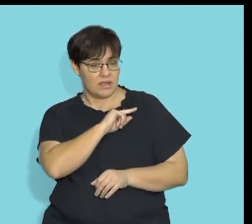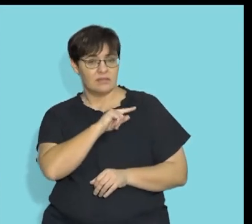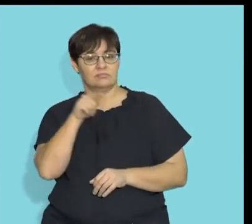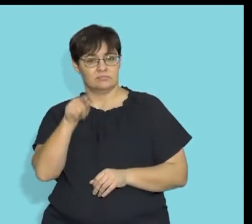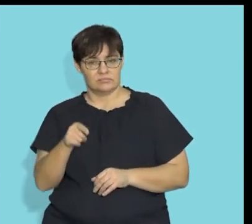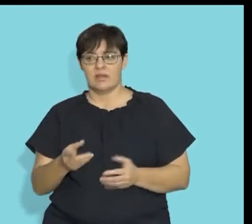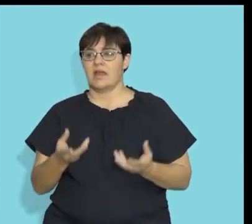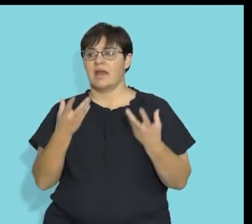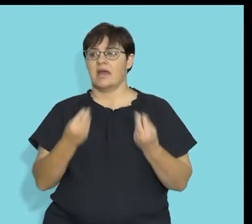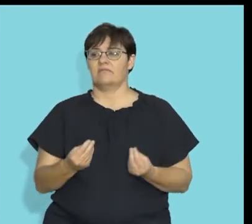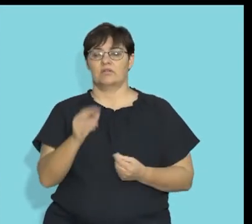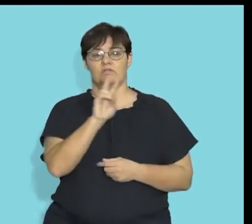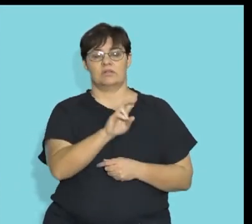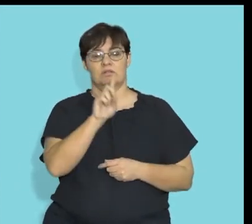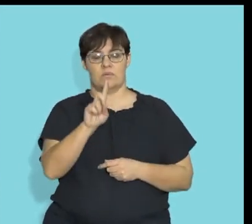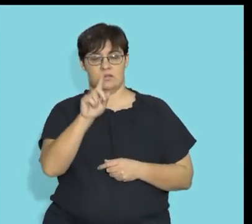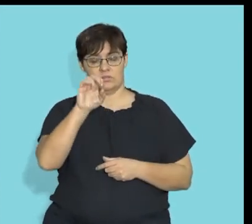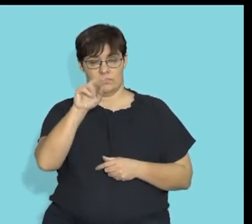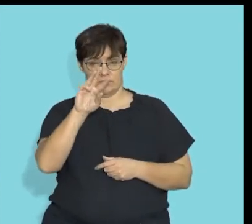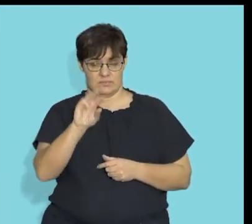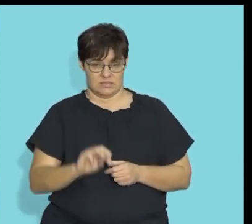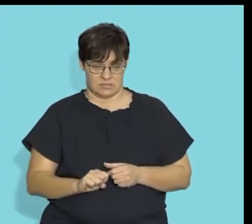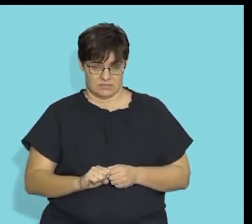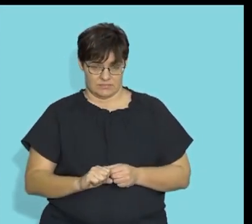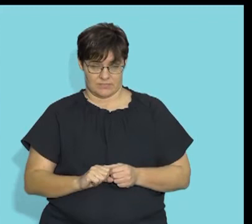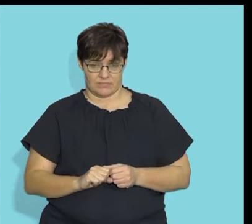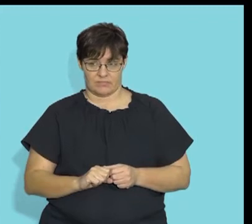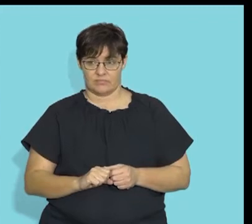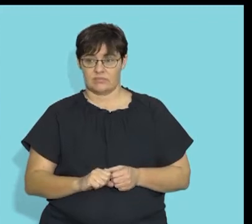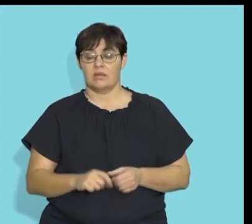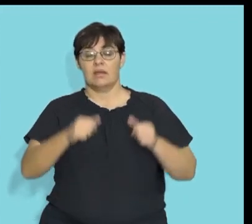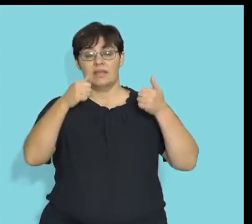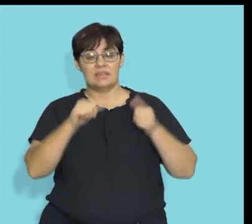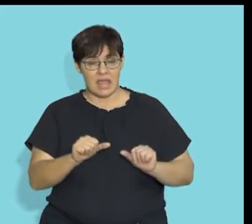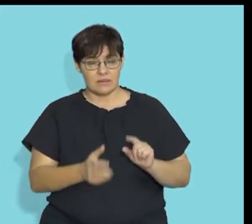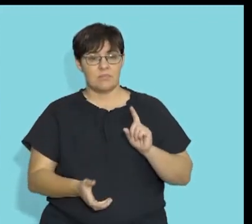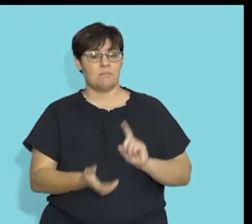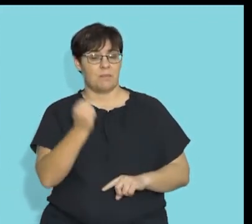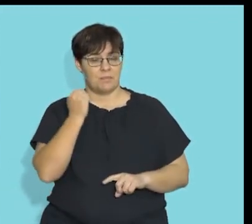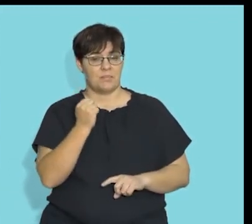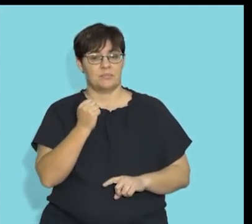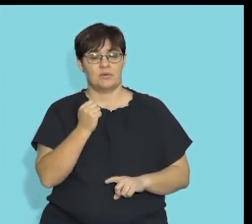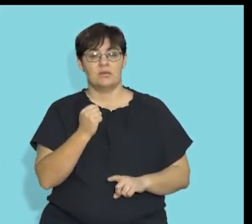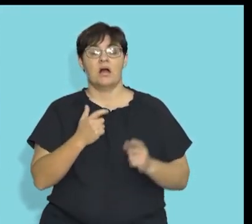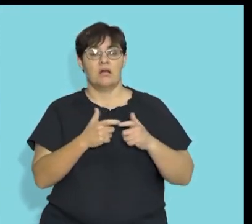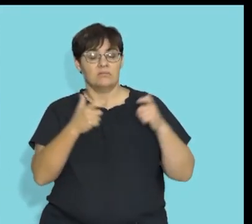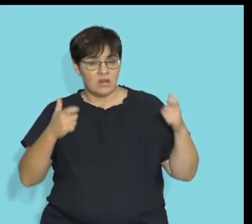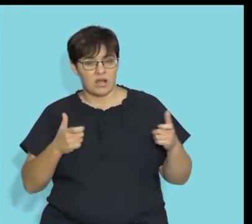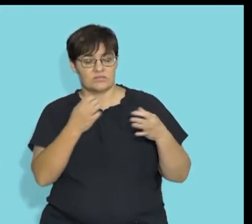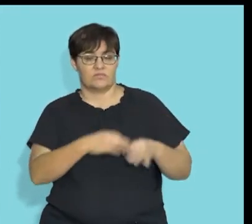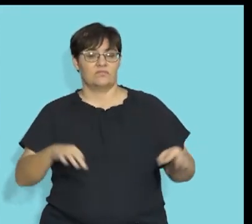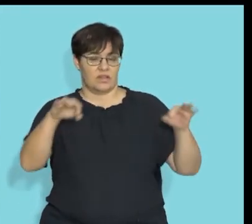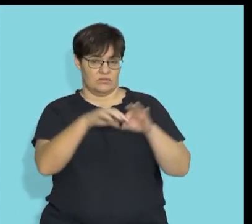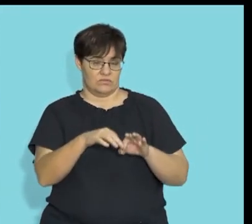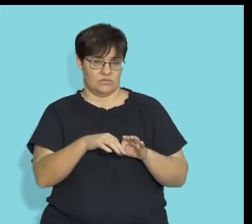the series has 21 terms. Then we are going to determine the